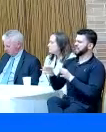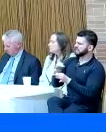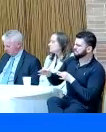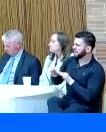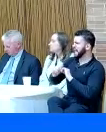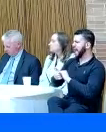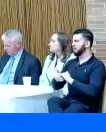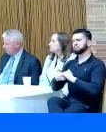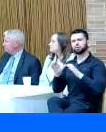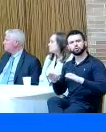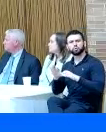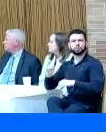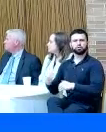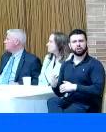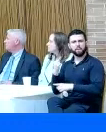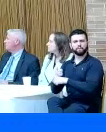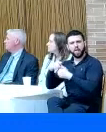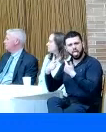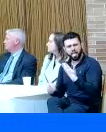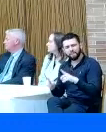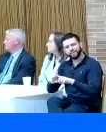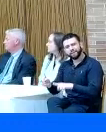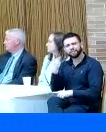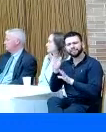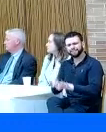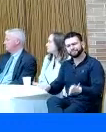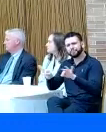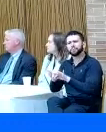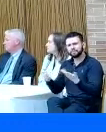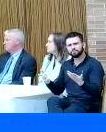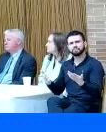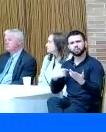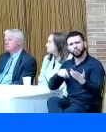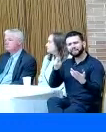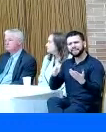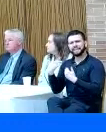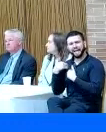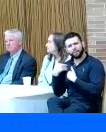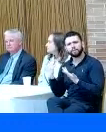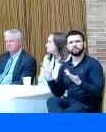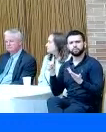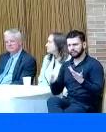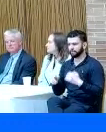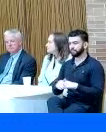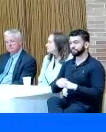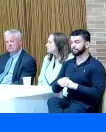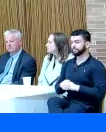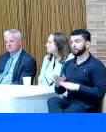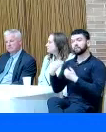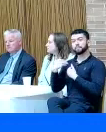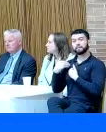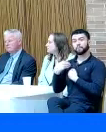job but it's important it's very important it's we need that accountability the role of Hud